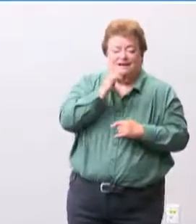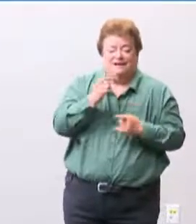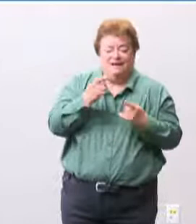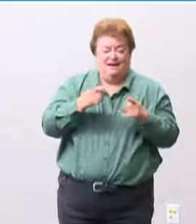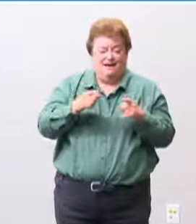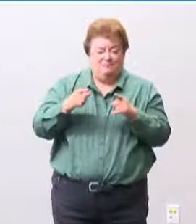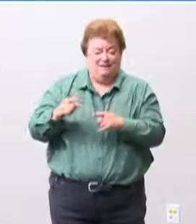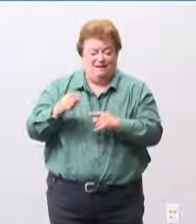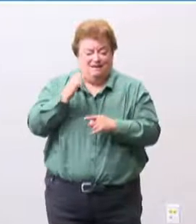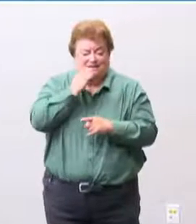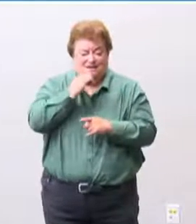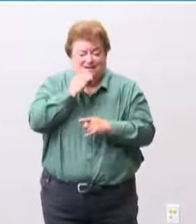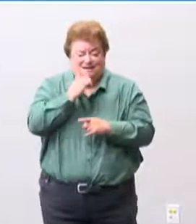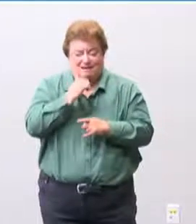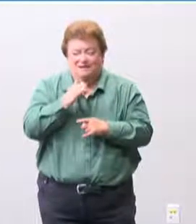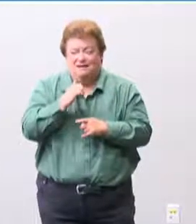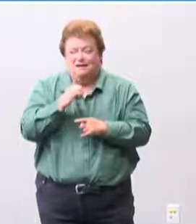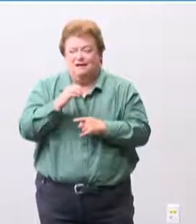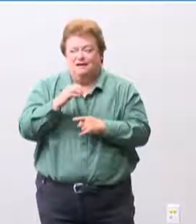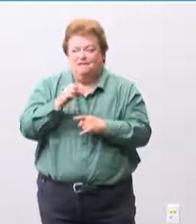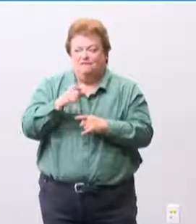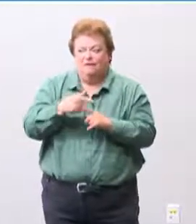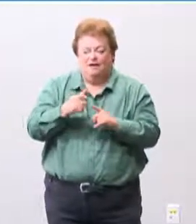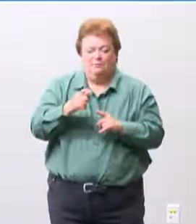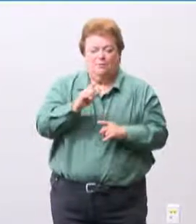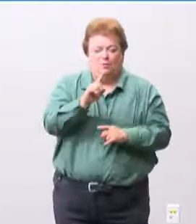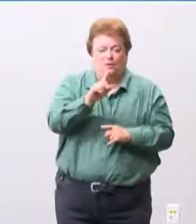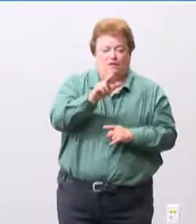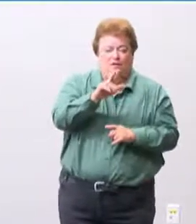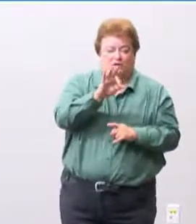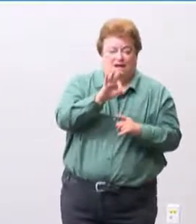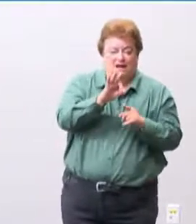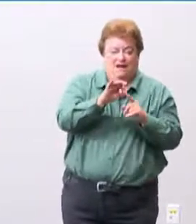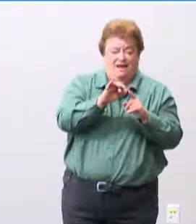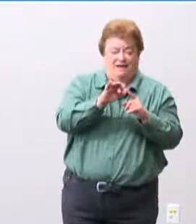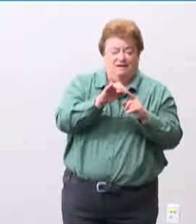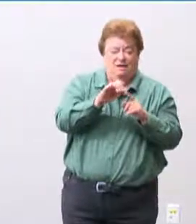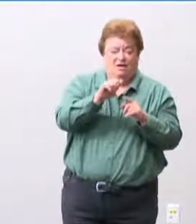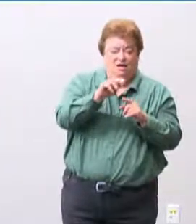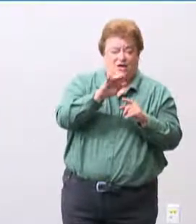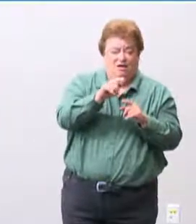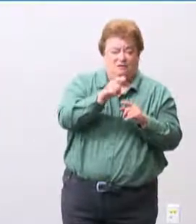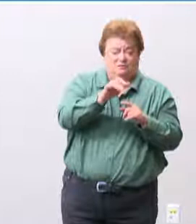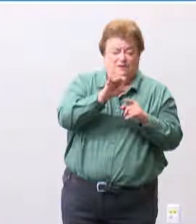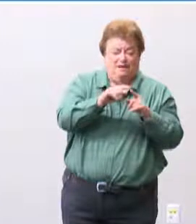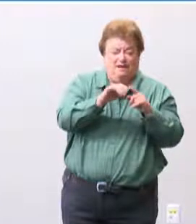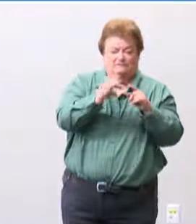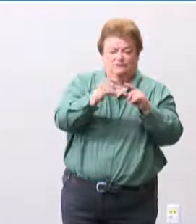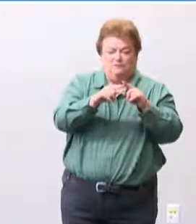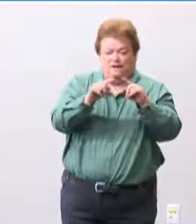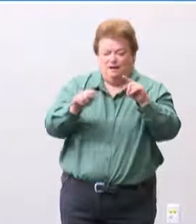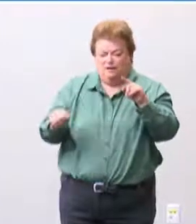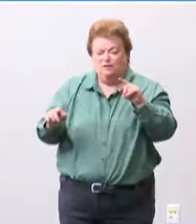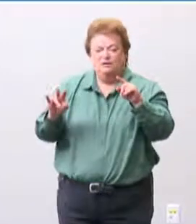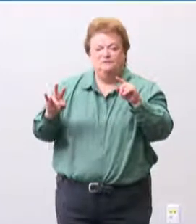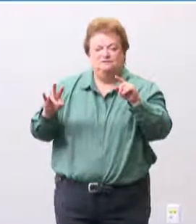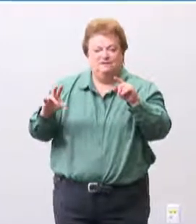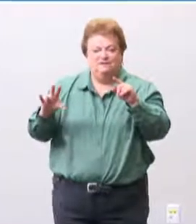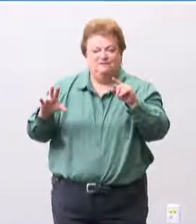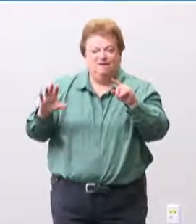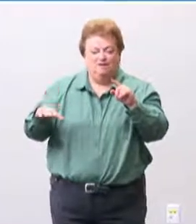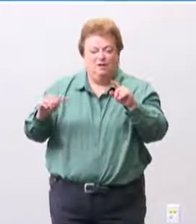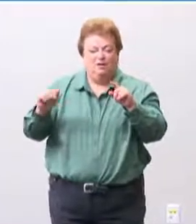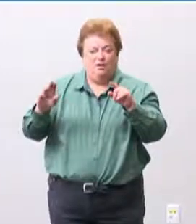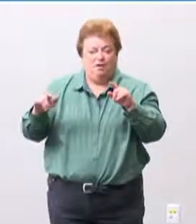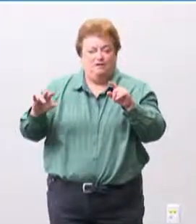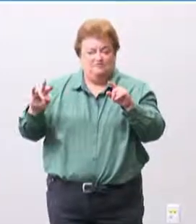decreased 46% from the peak of 139 cases per day on August 29th to 75 on August